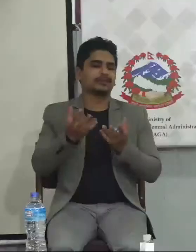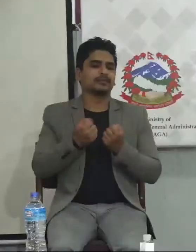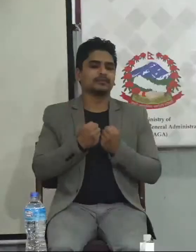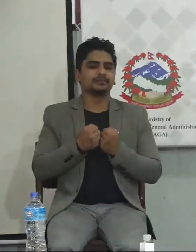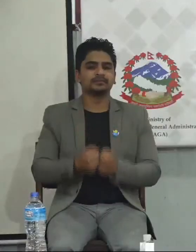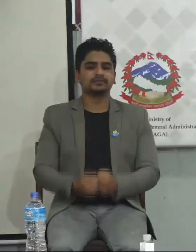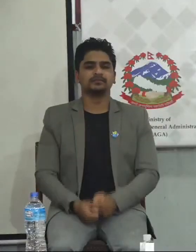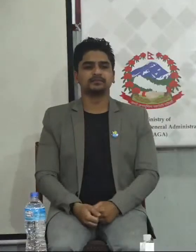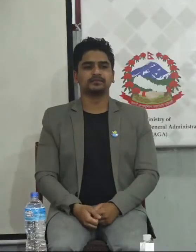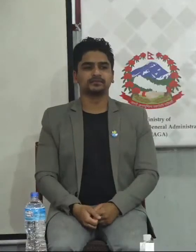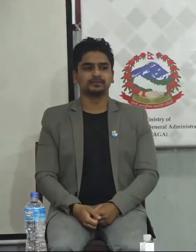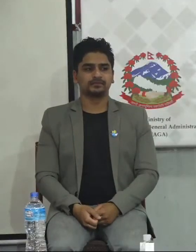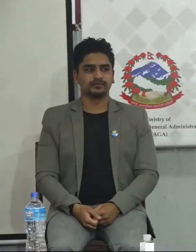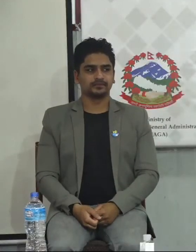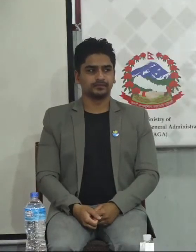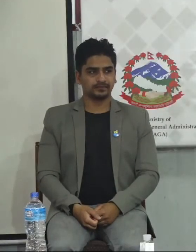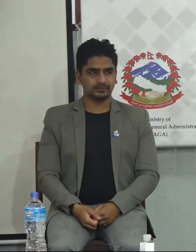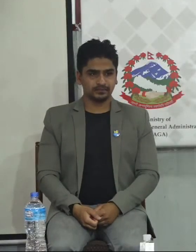Now,